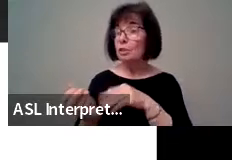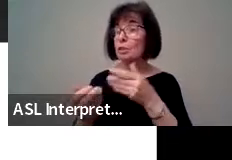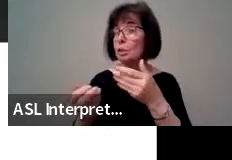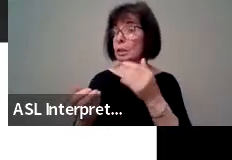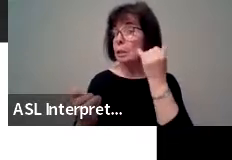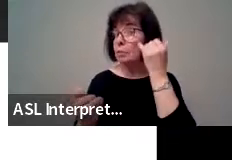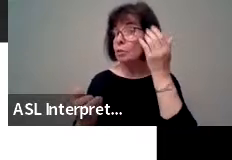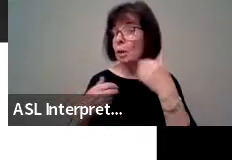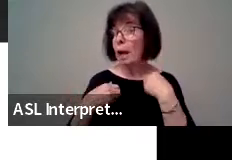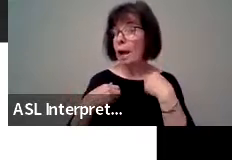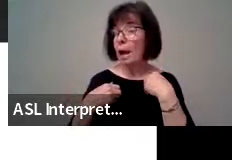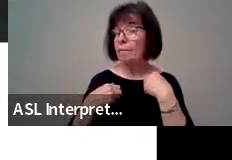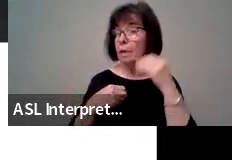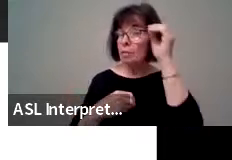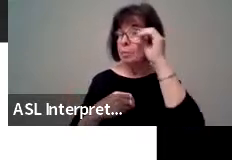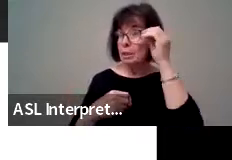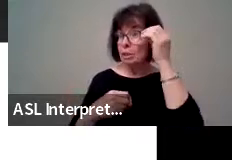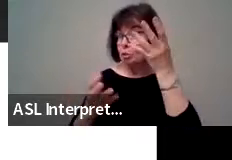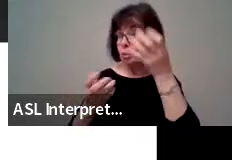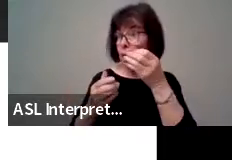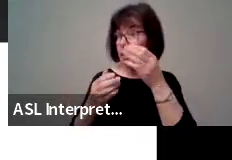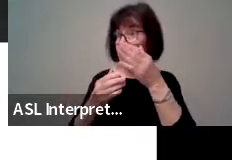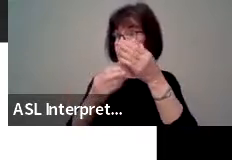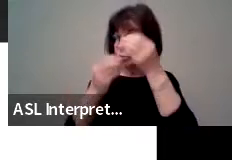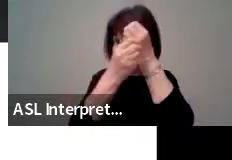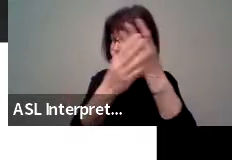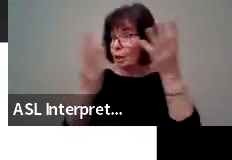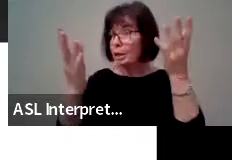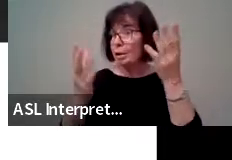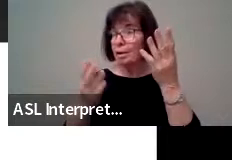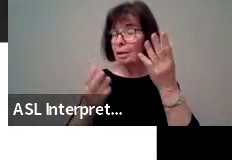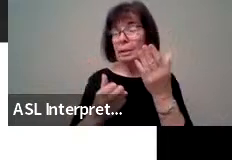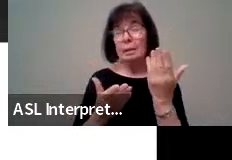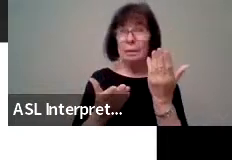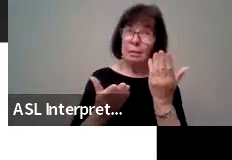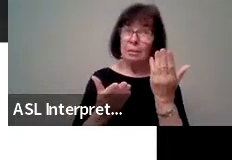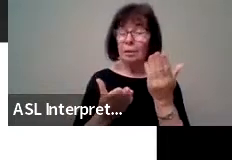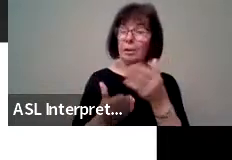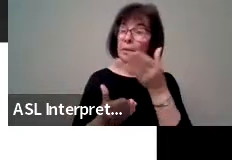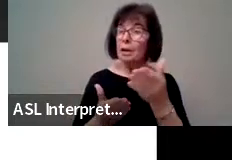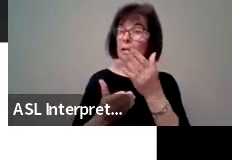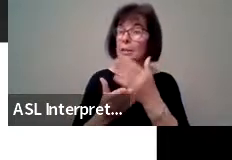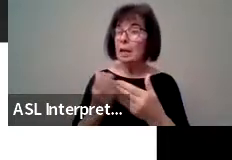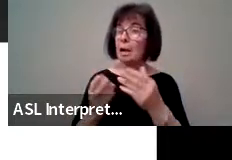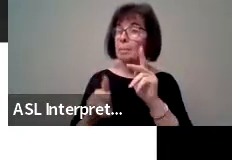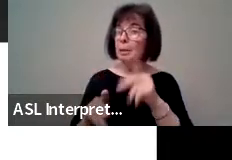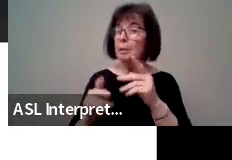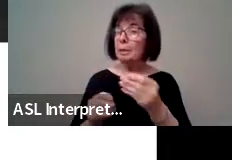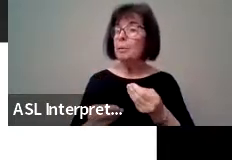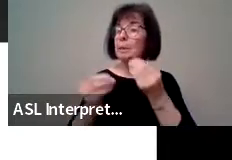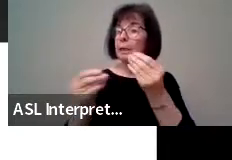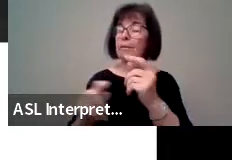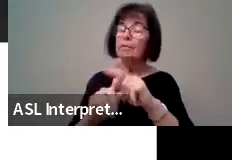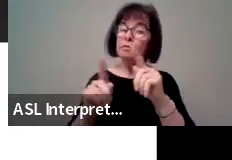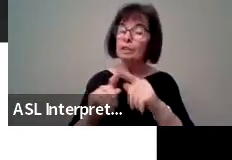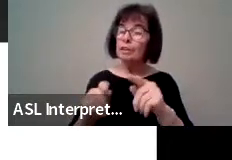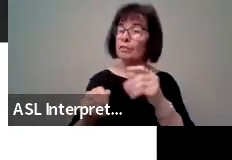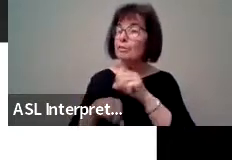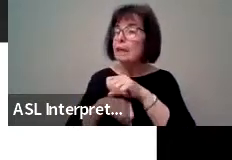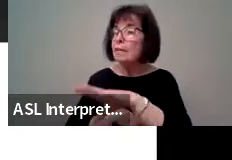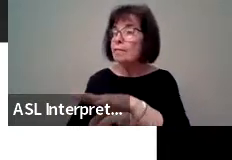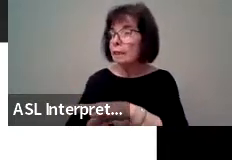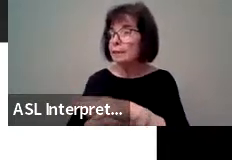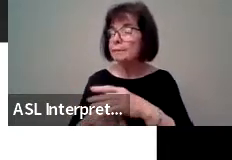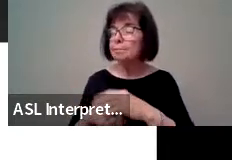share, because I think we're in a little bit of, people are going to potentially give different advice. So a couple things